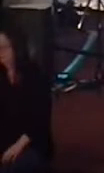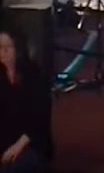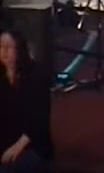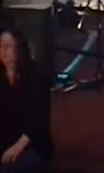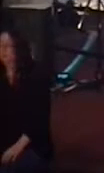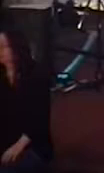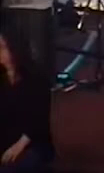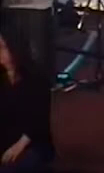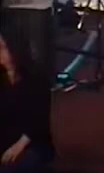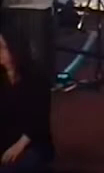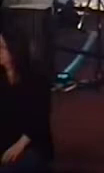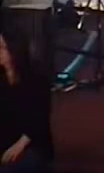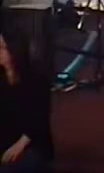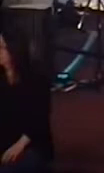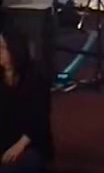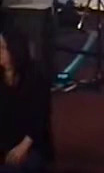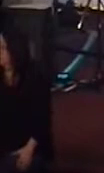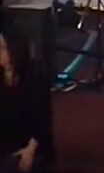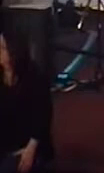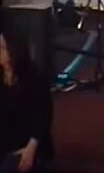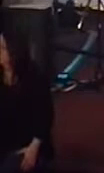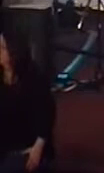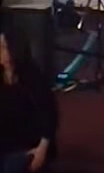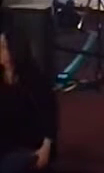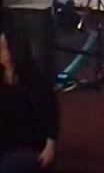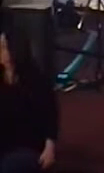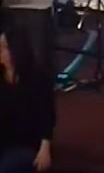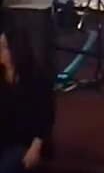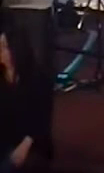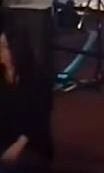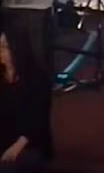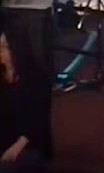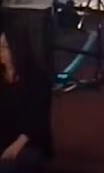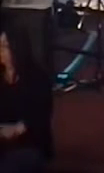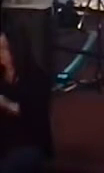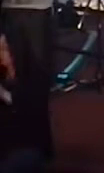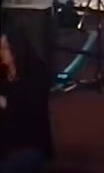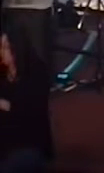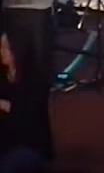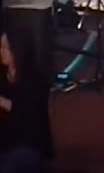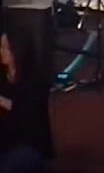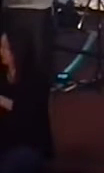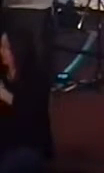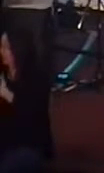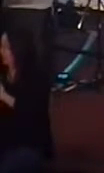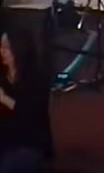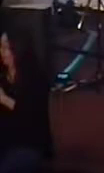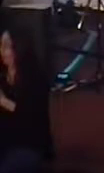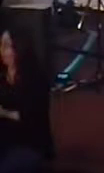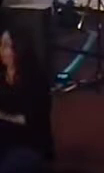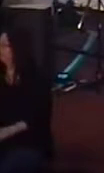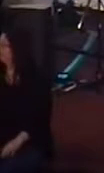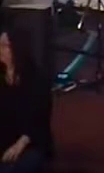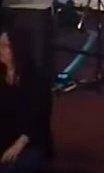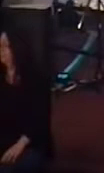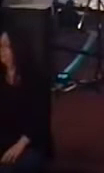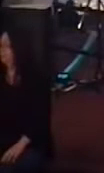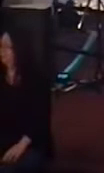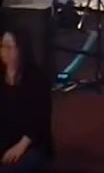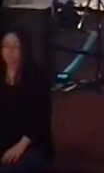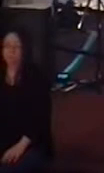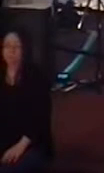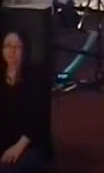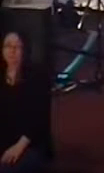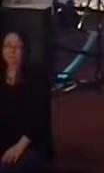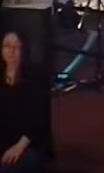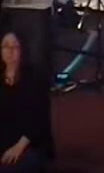his work and to build the church, the body of Christ. This will continue until we all come to such unity in our faith and the knowledge of God's